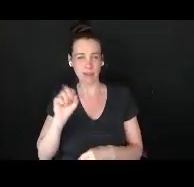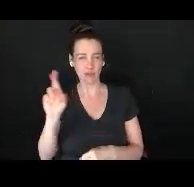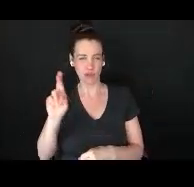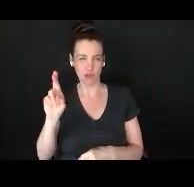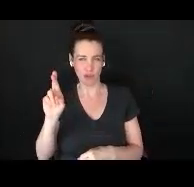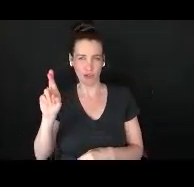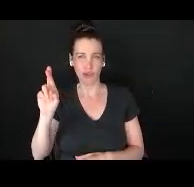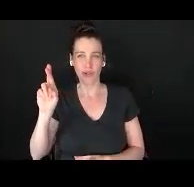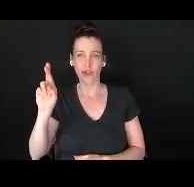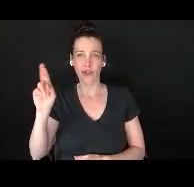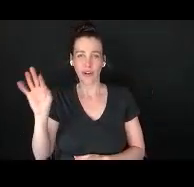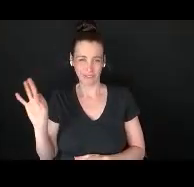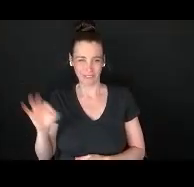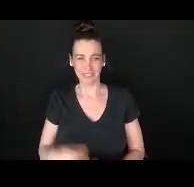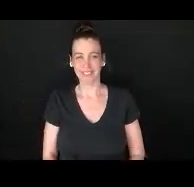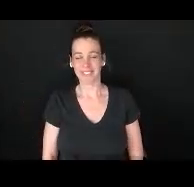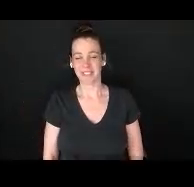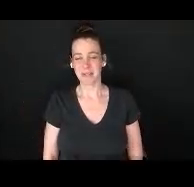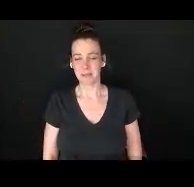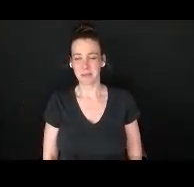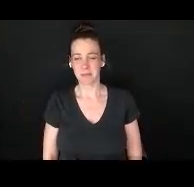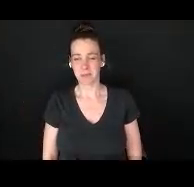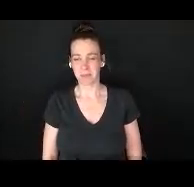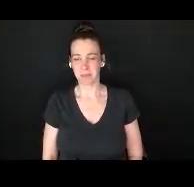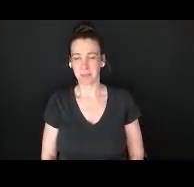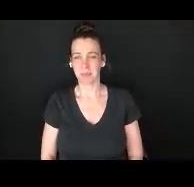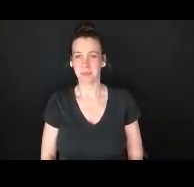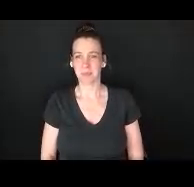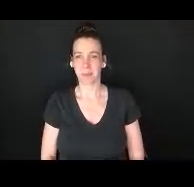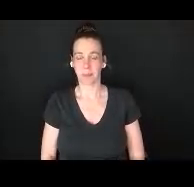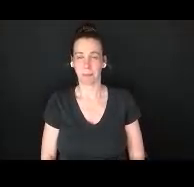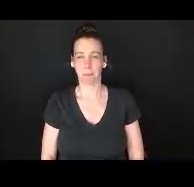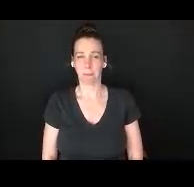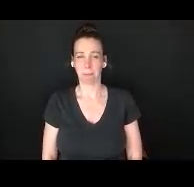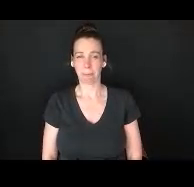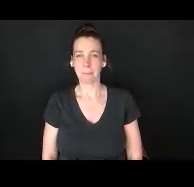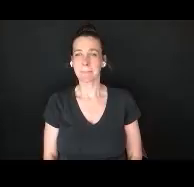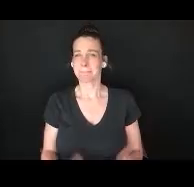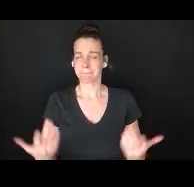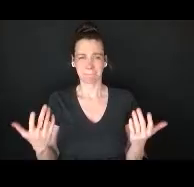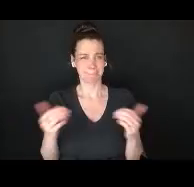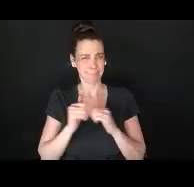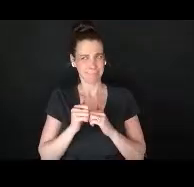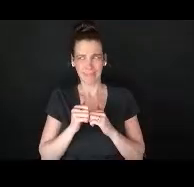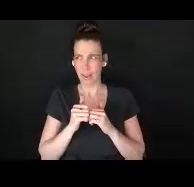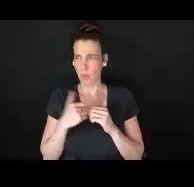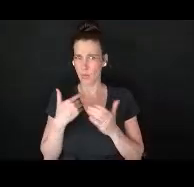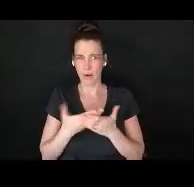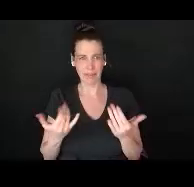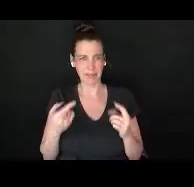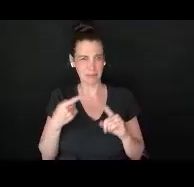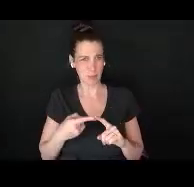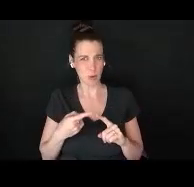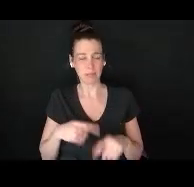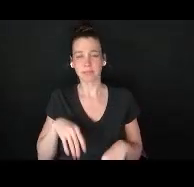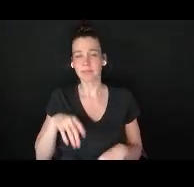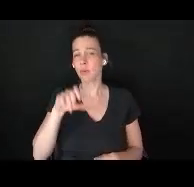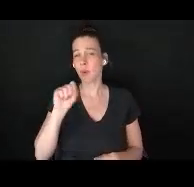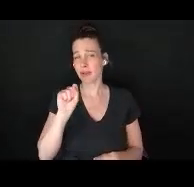So now I can't advance. Great. Okay, so how did we get here? SRF